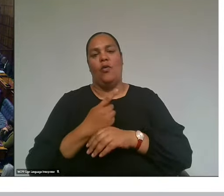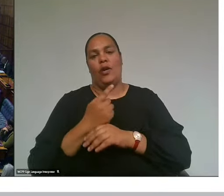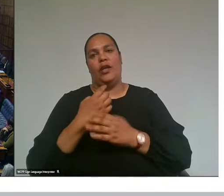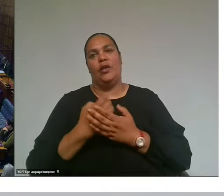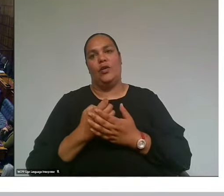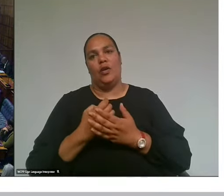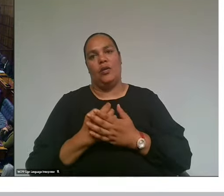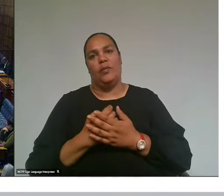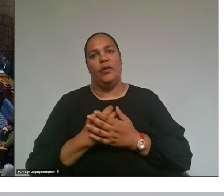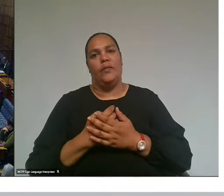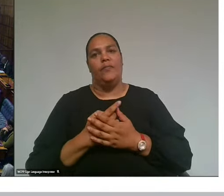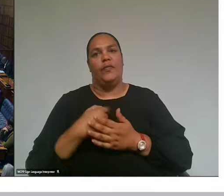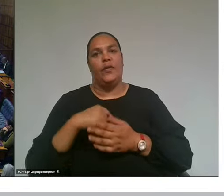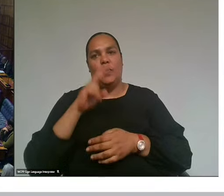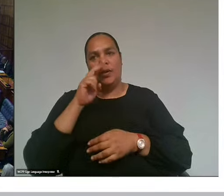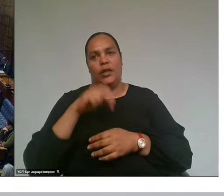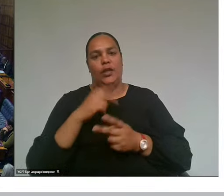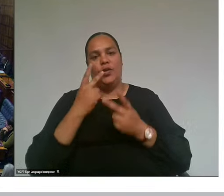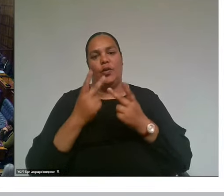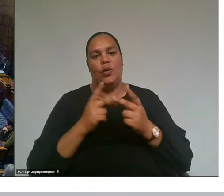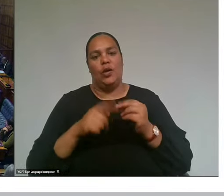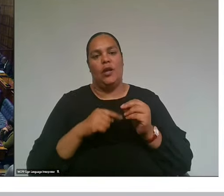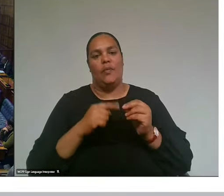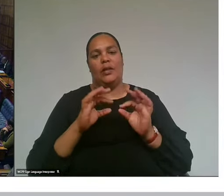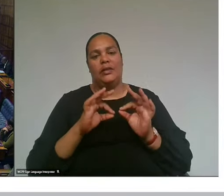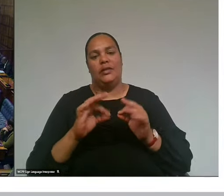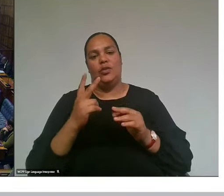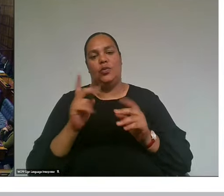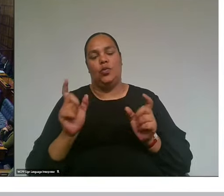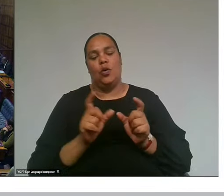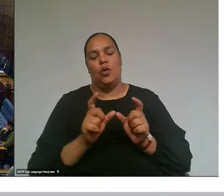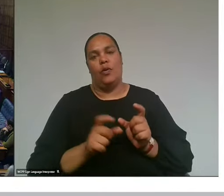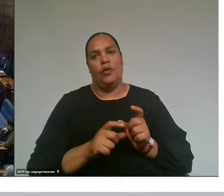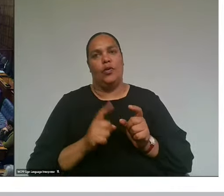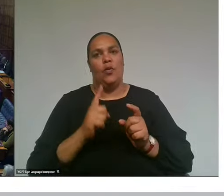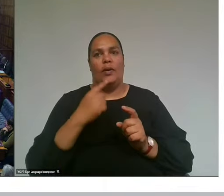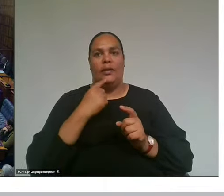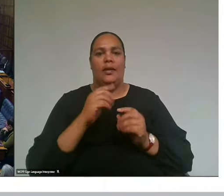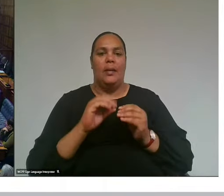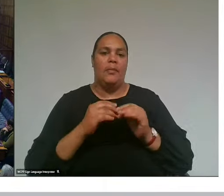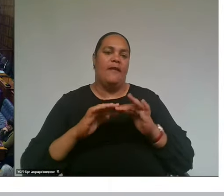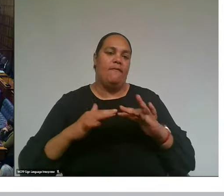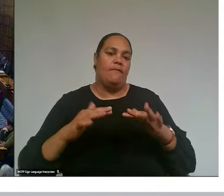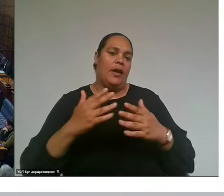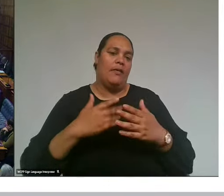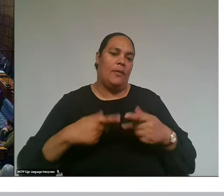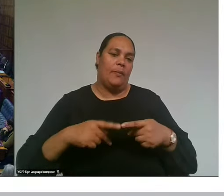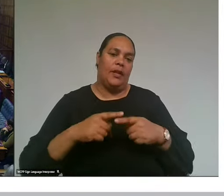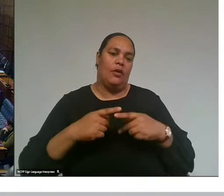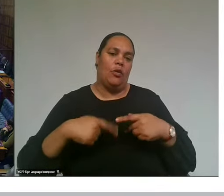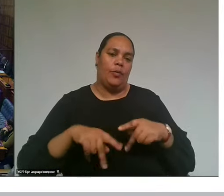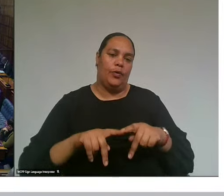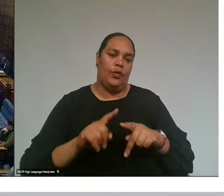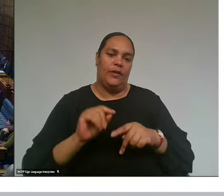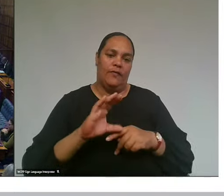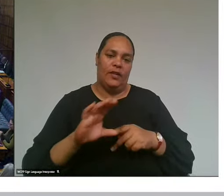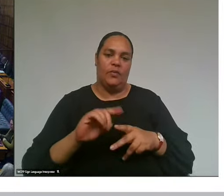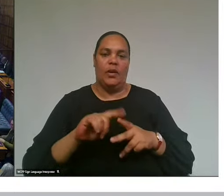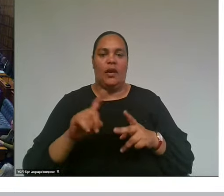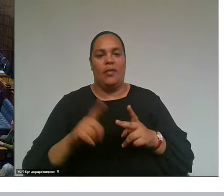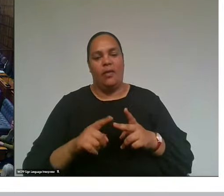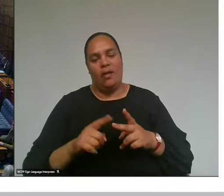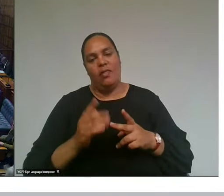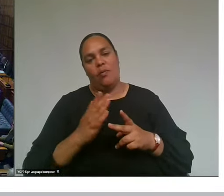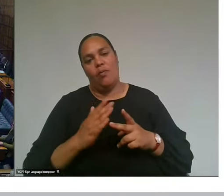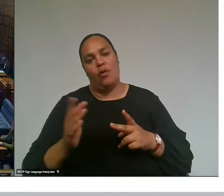um we we need to look at it in terms of in those two components the one that I said make it the vibrant place of opportunity and of investment and the other other